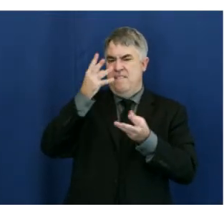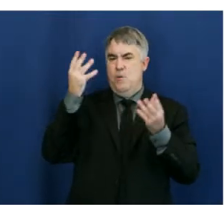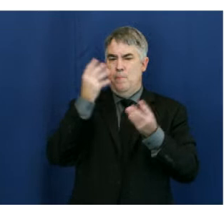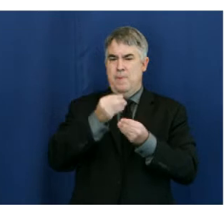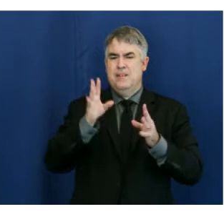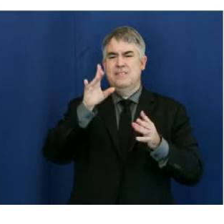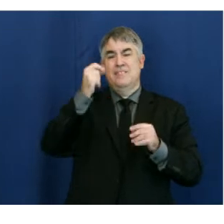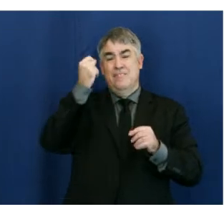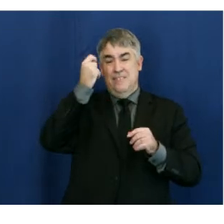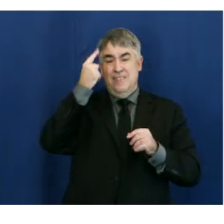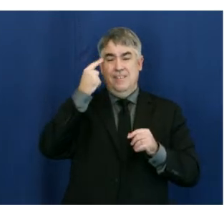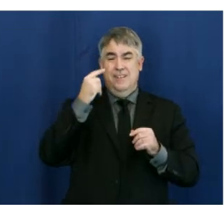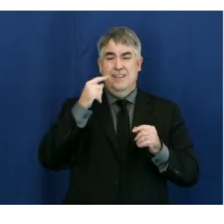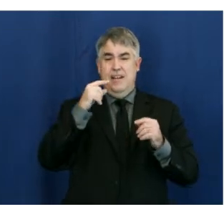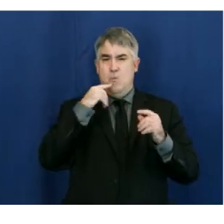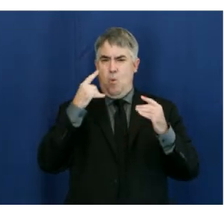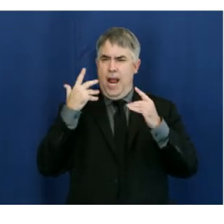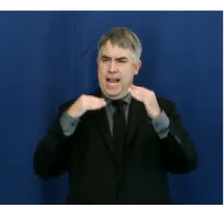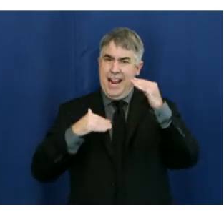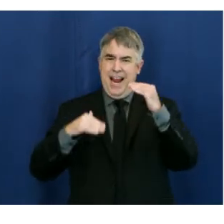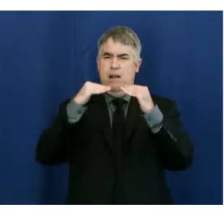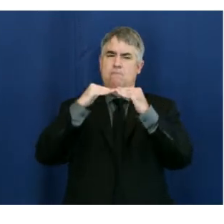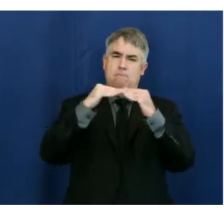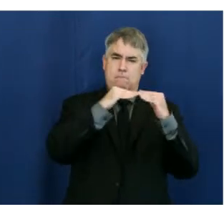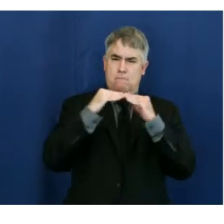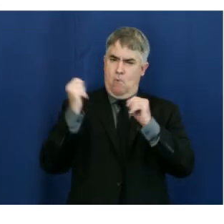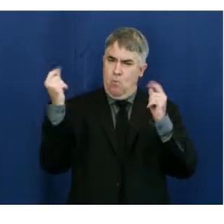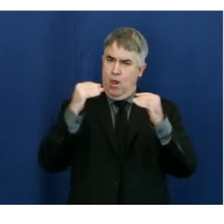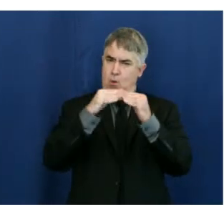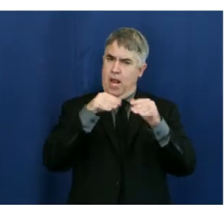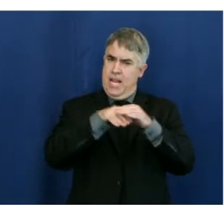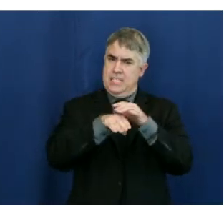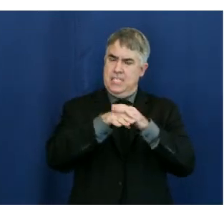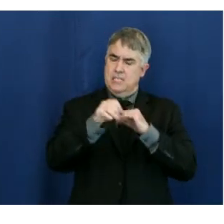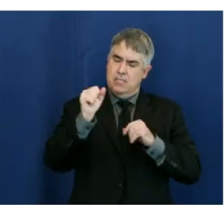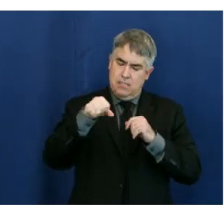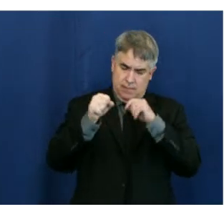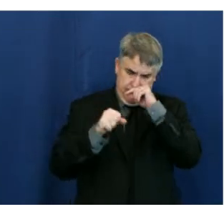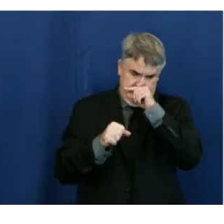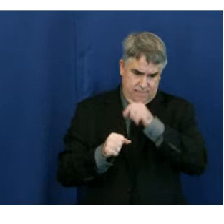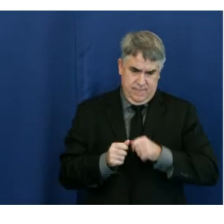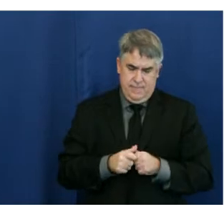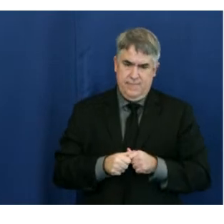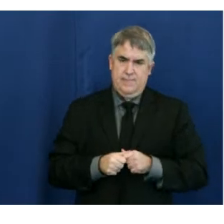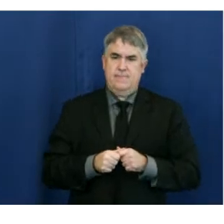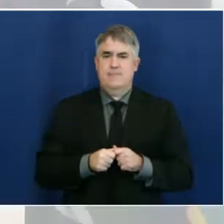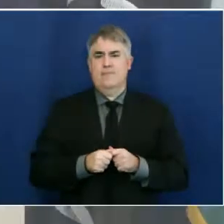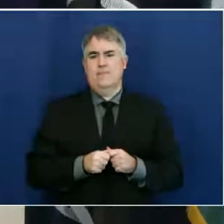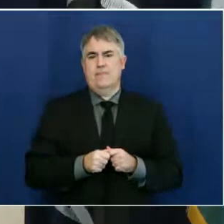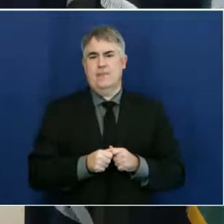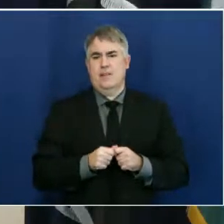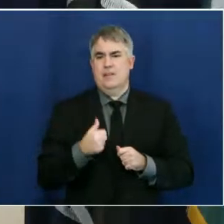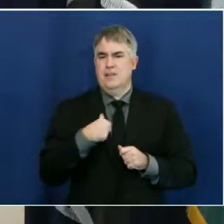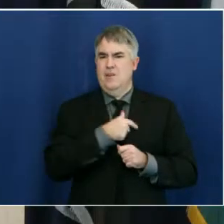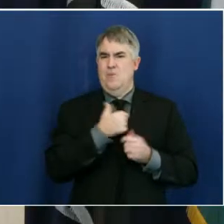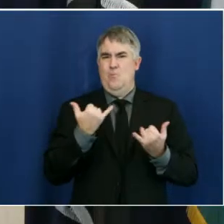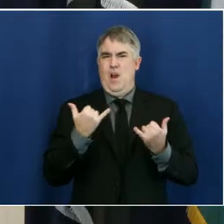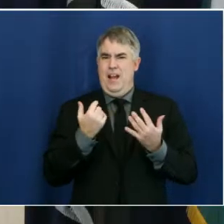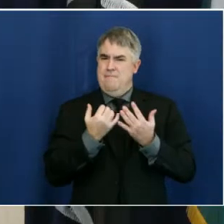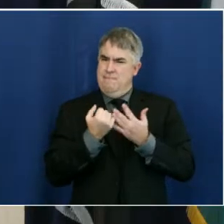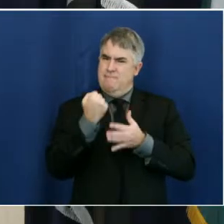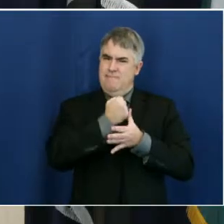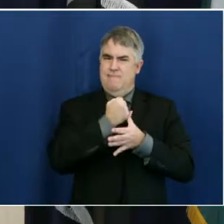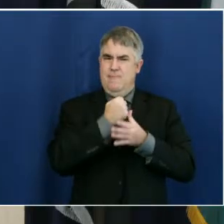make sure the communities impacted receive it most, but we have to do that consistent with the tiering system that is laid out. And again, this dashboard is